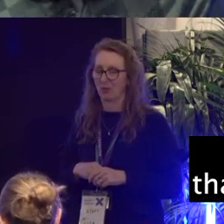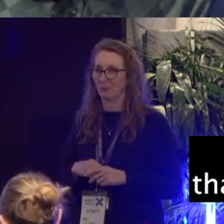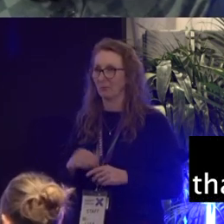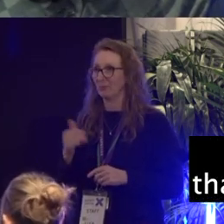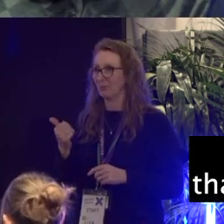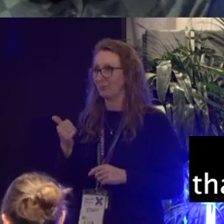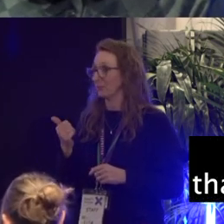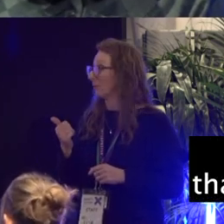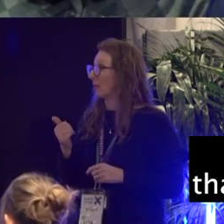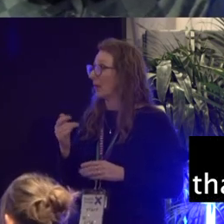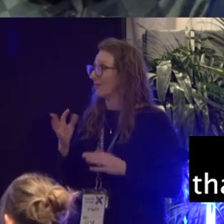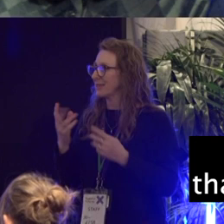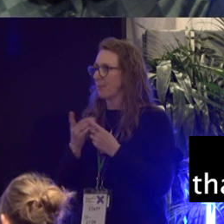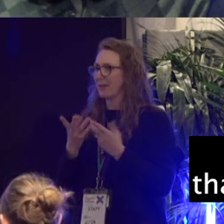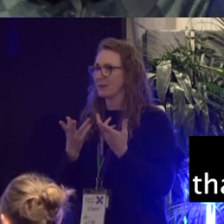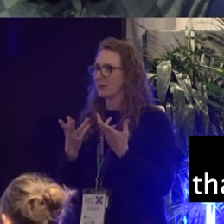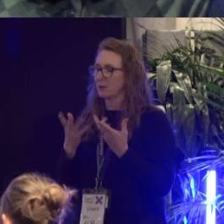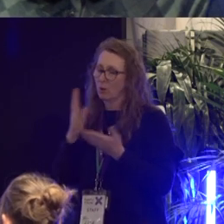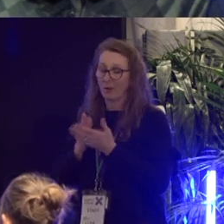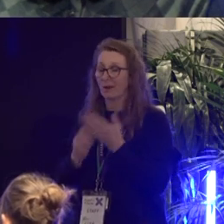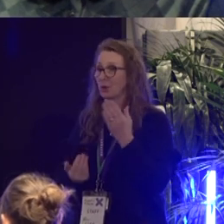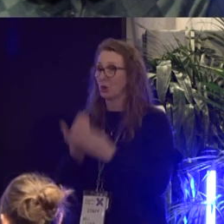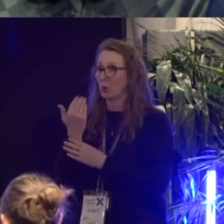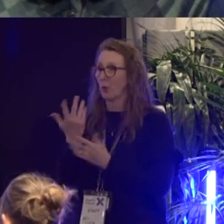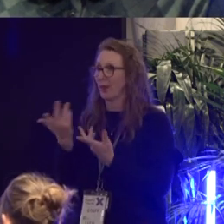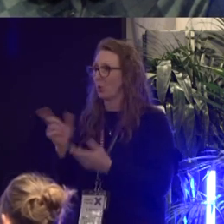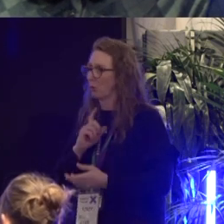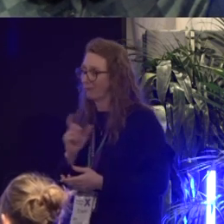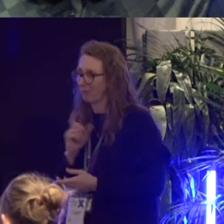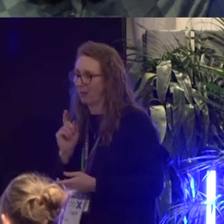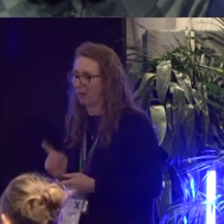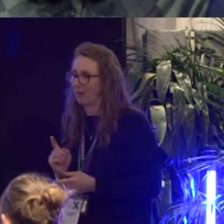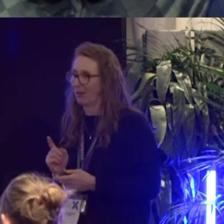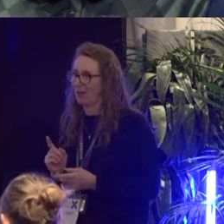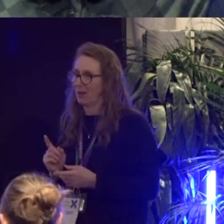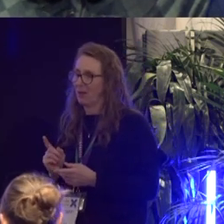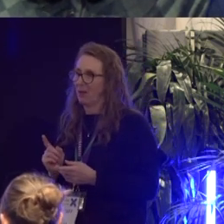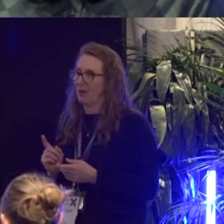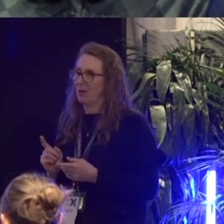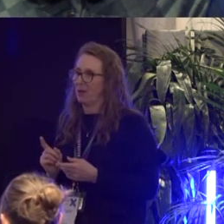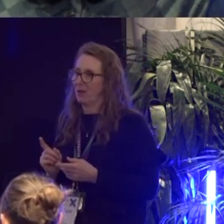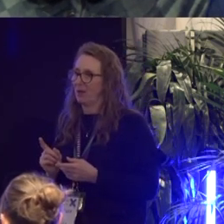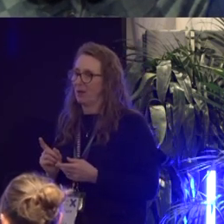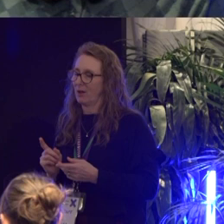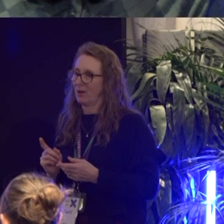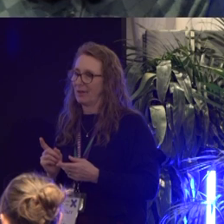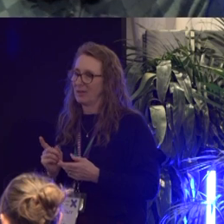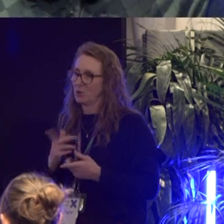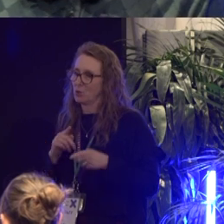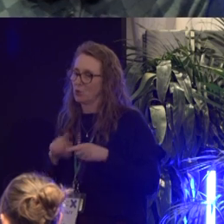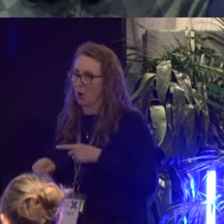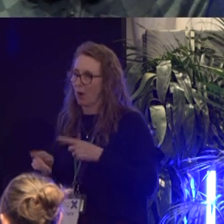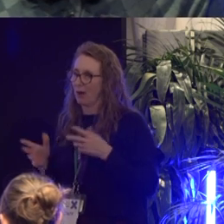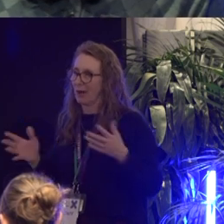If there is something that's totally novel and that people maybe aren't comfortable with, it's just to get people